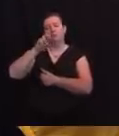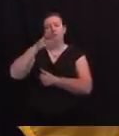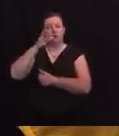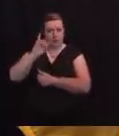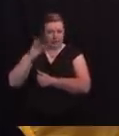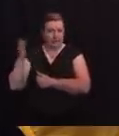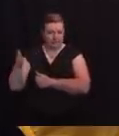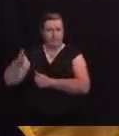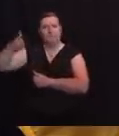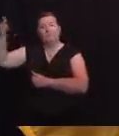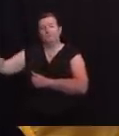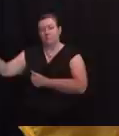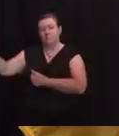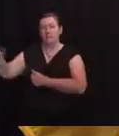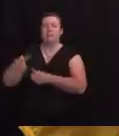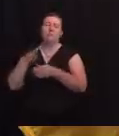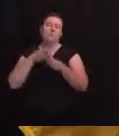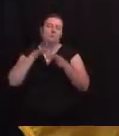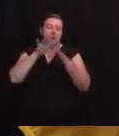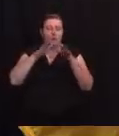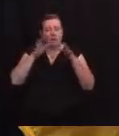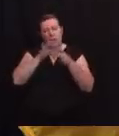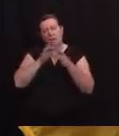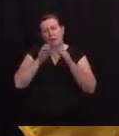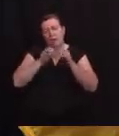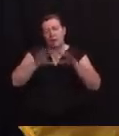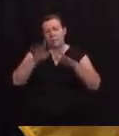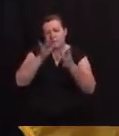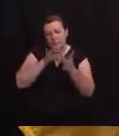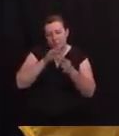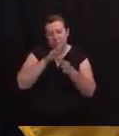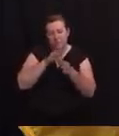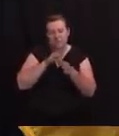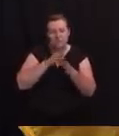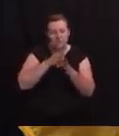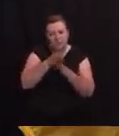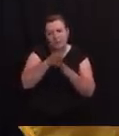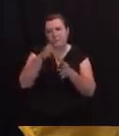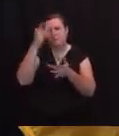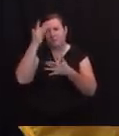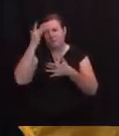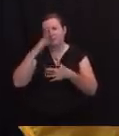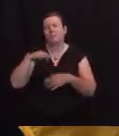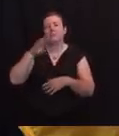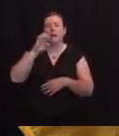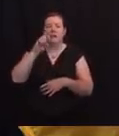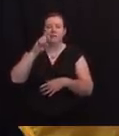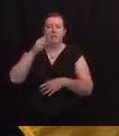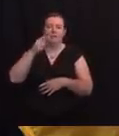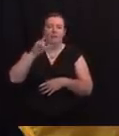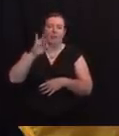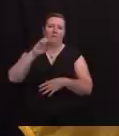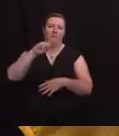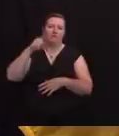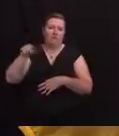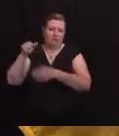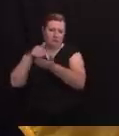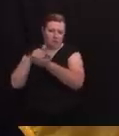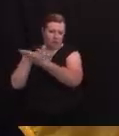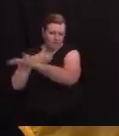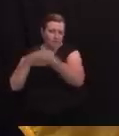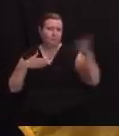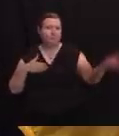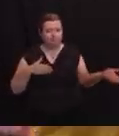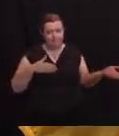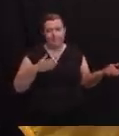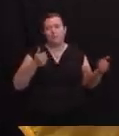Communicable Disease Service Medical Director. Good to have Dr. Ed Lifshitz back, another familiar face. Guy to my left, who needs no introduction, the